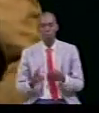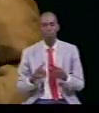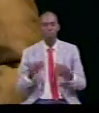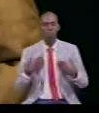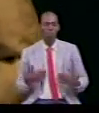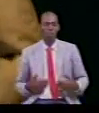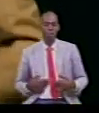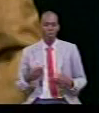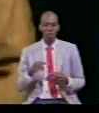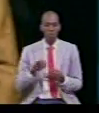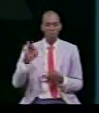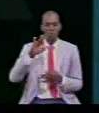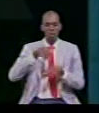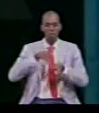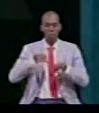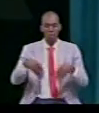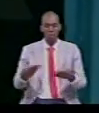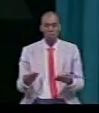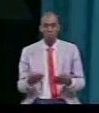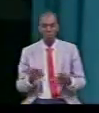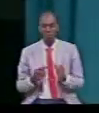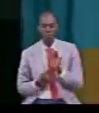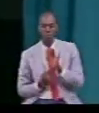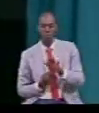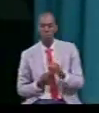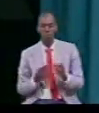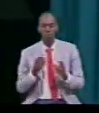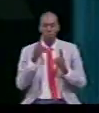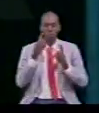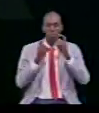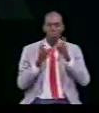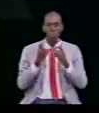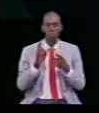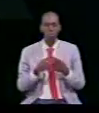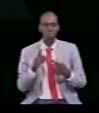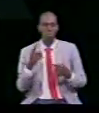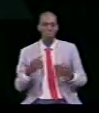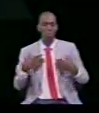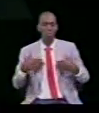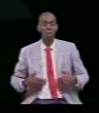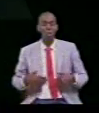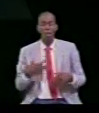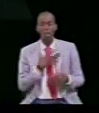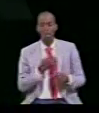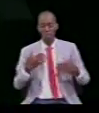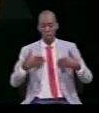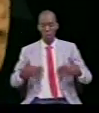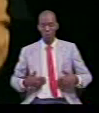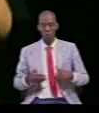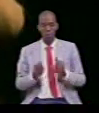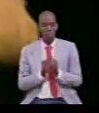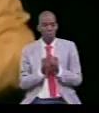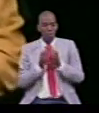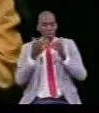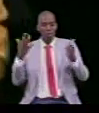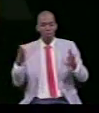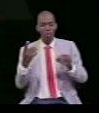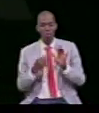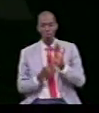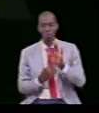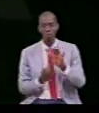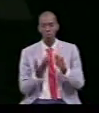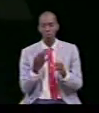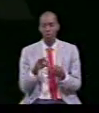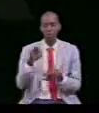gives expression to the body. And the body without the expression of the spirit, that body